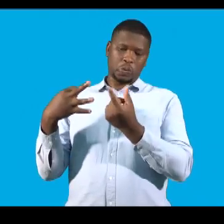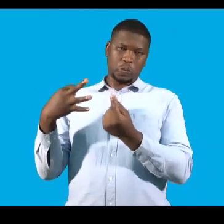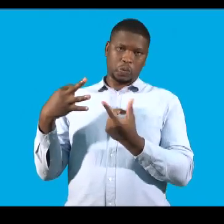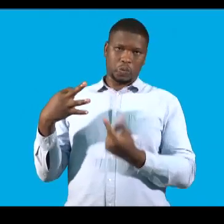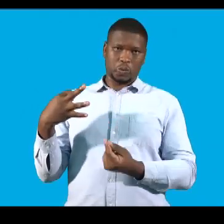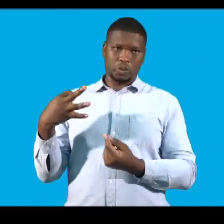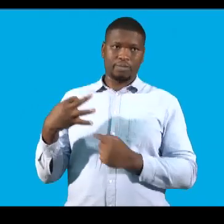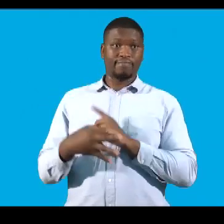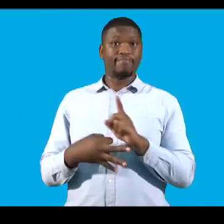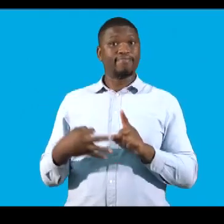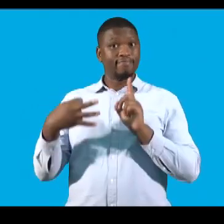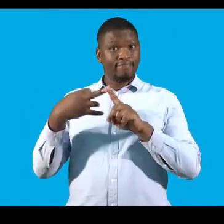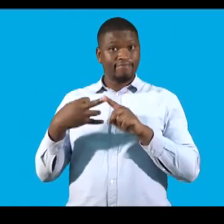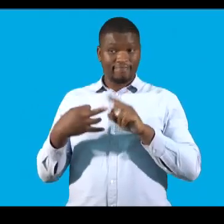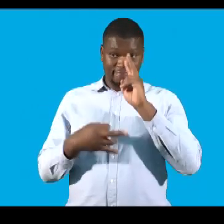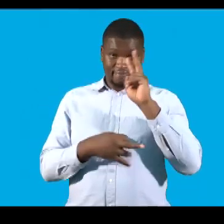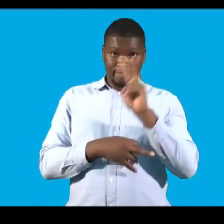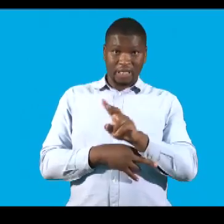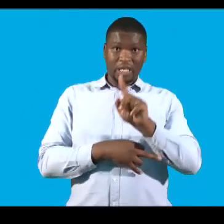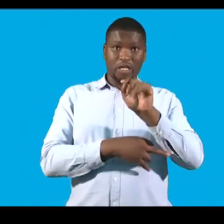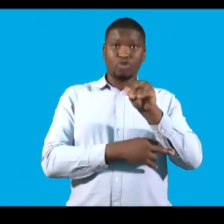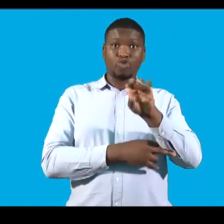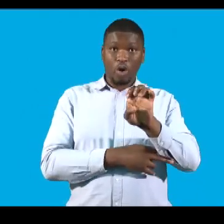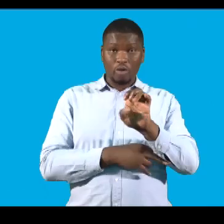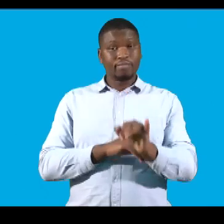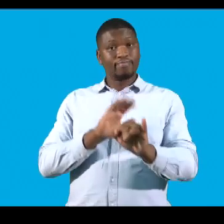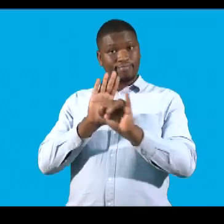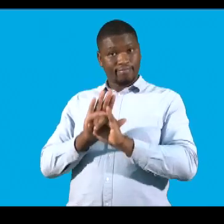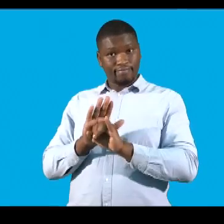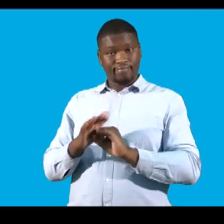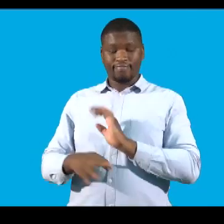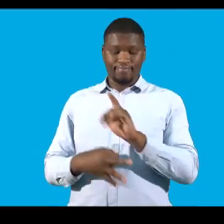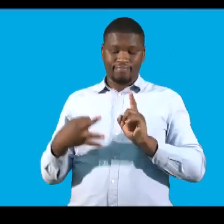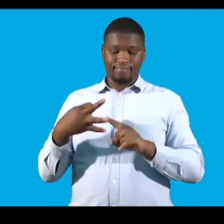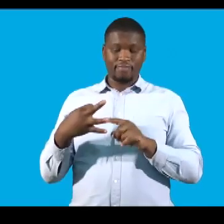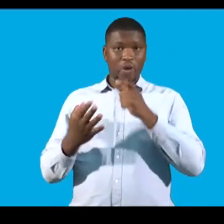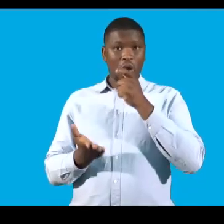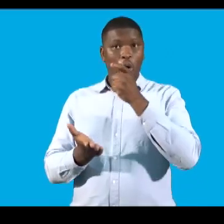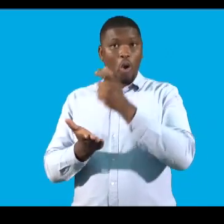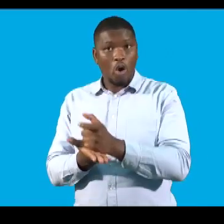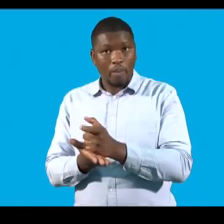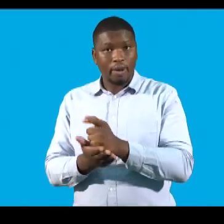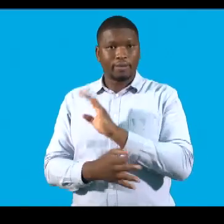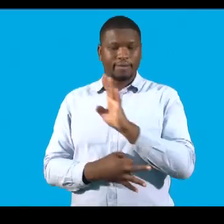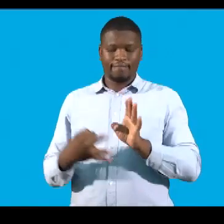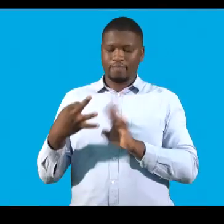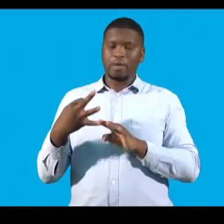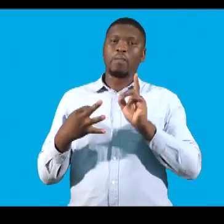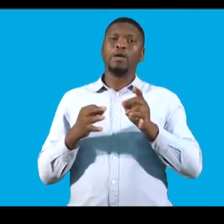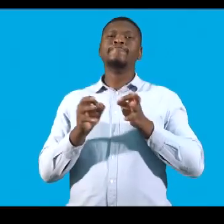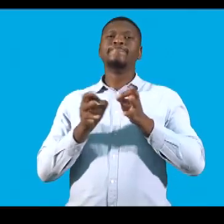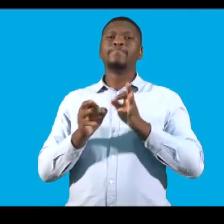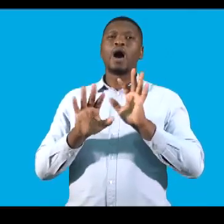We need to look at the speaker's tone, identify it, we need to comment on it, and then we need to say how